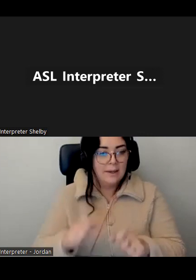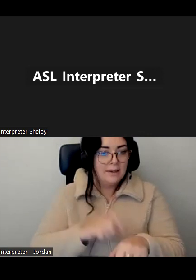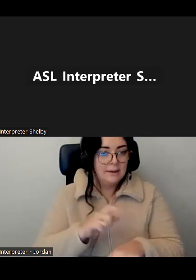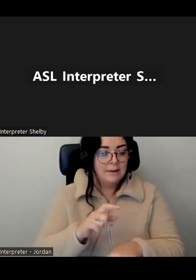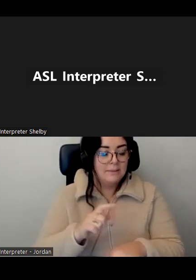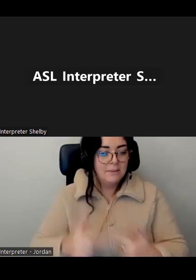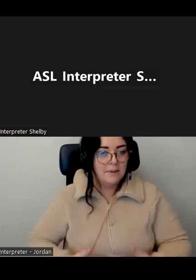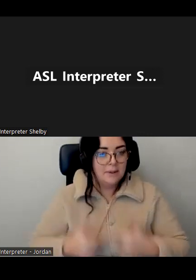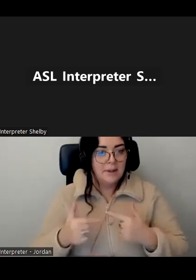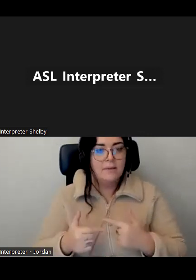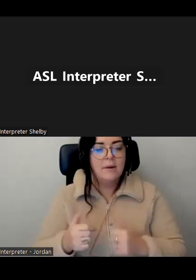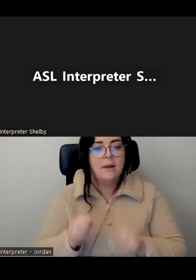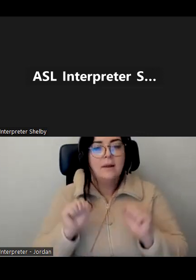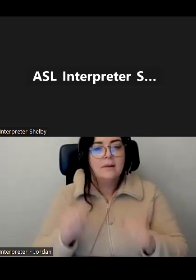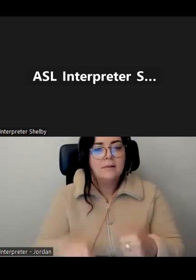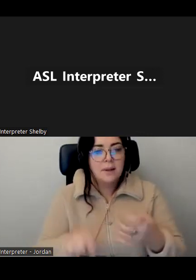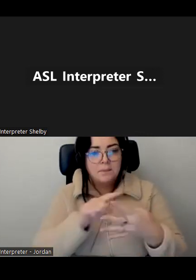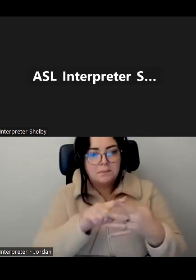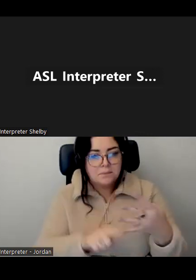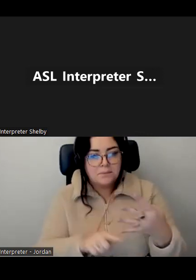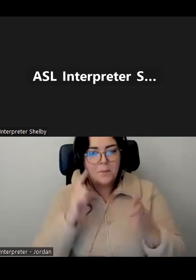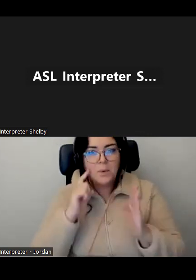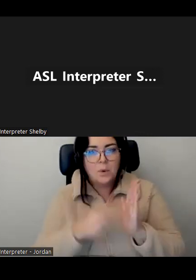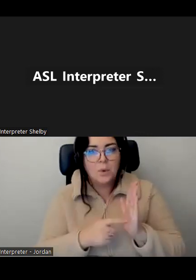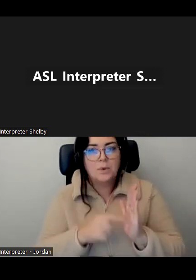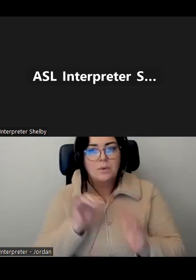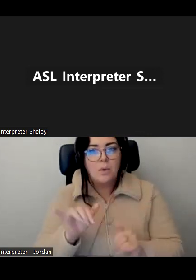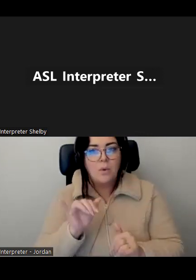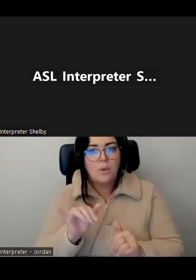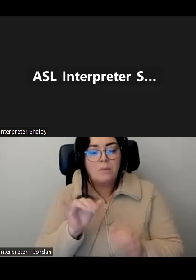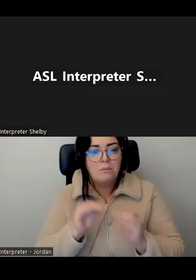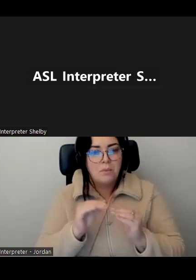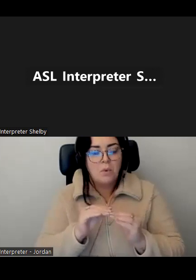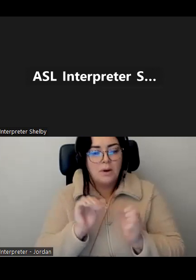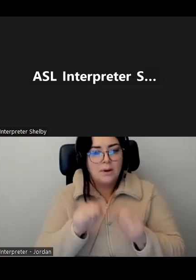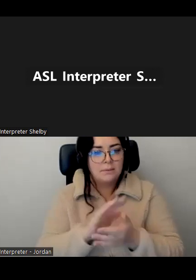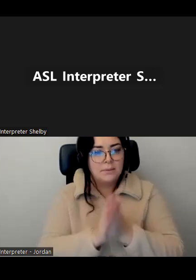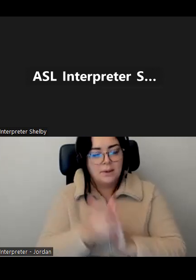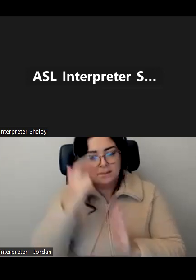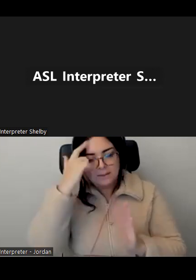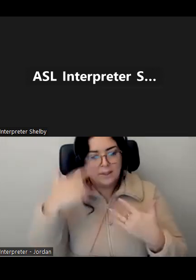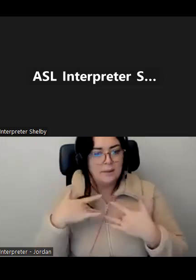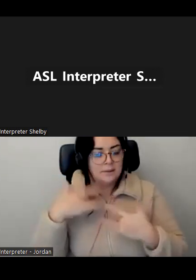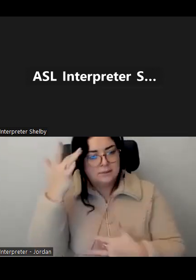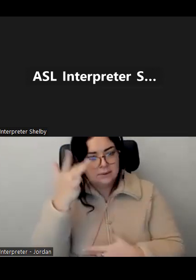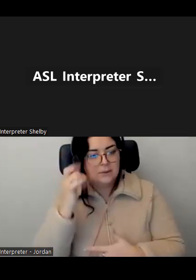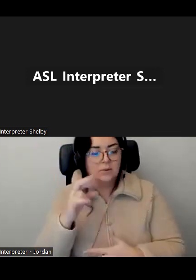that, can increase the risk of someone developing a mental illness or struggling with mental health problems. So